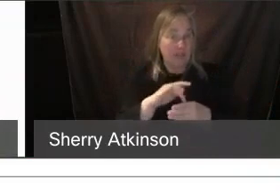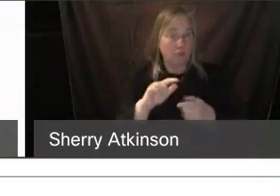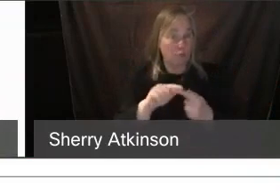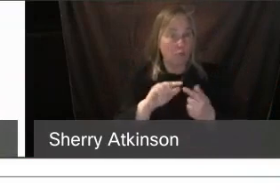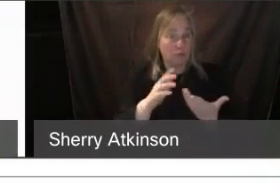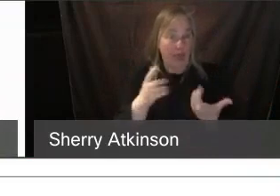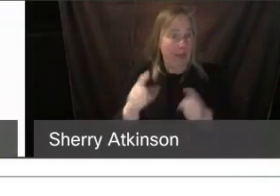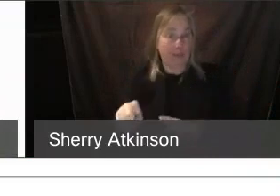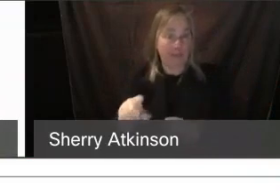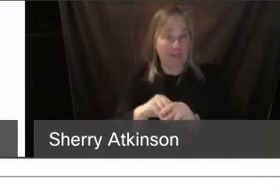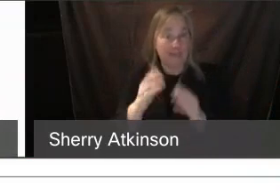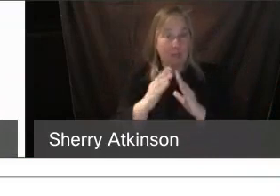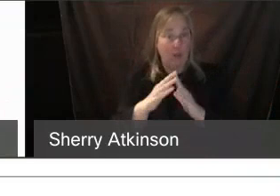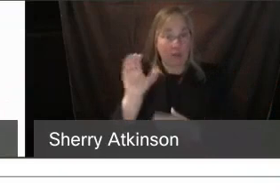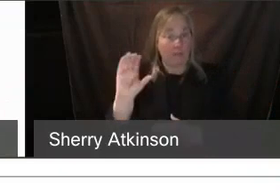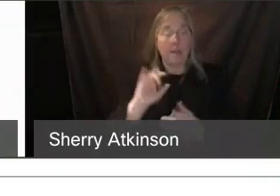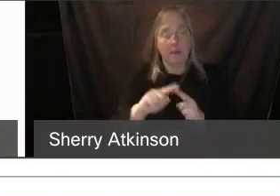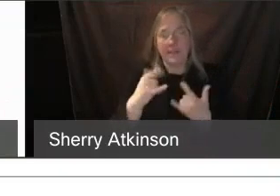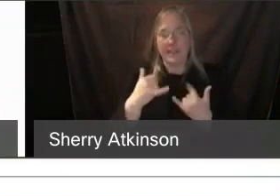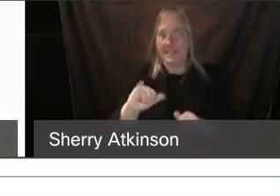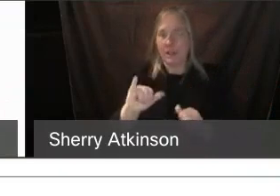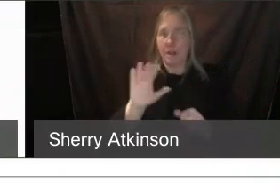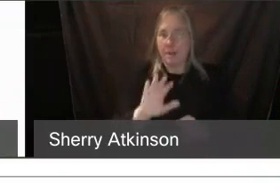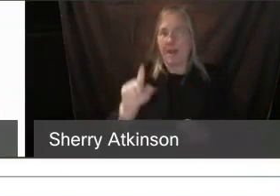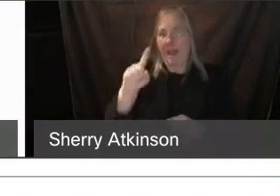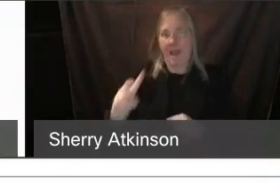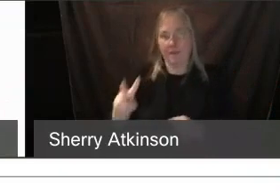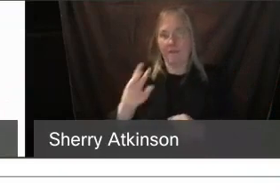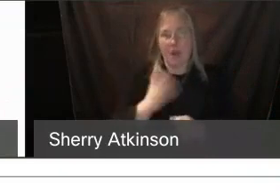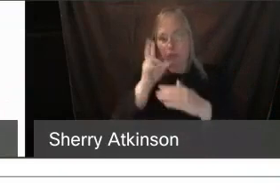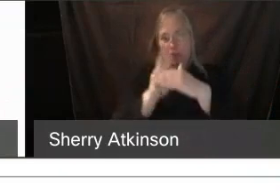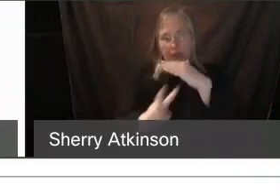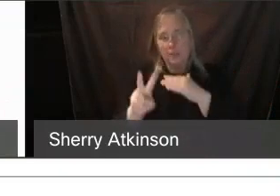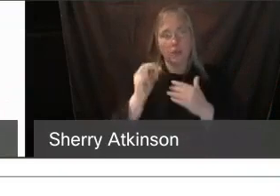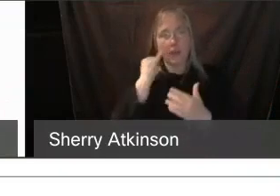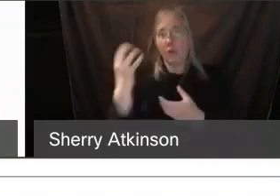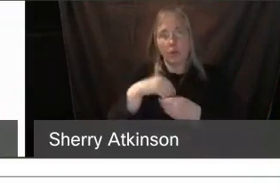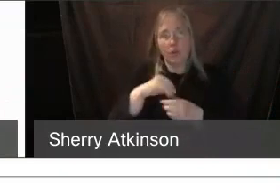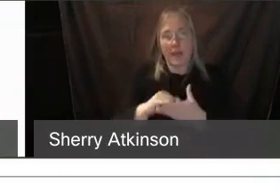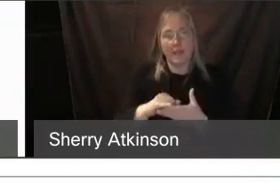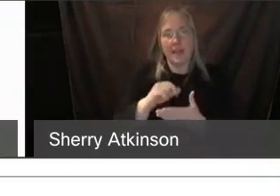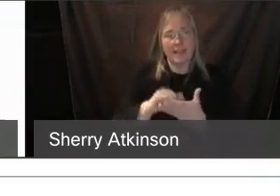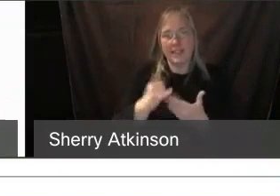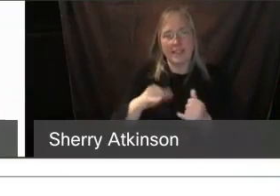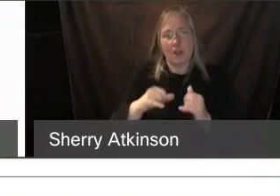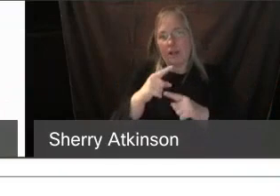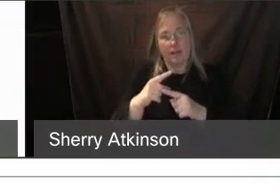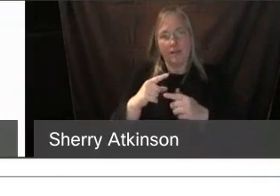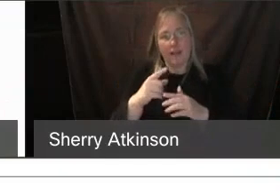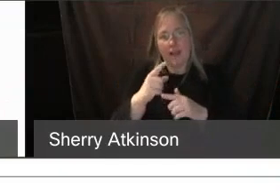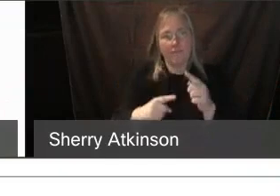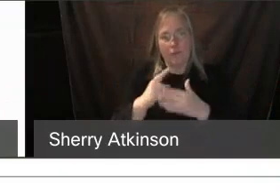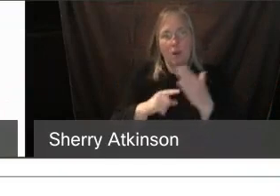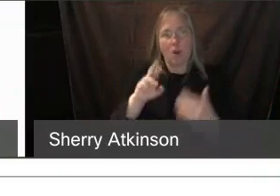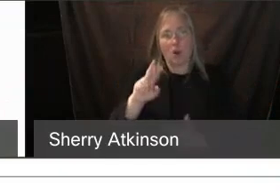But it's still about half of what we project. So if you include that, it's still short of what RCLCO, the market demand is. So that's the reason